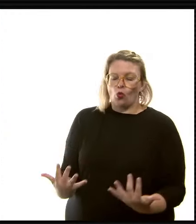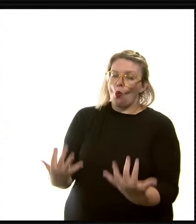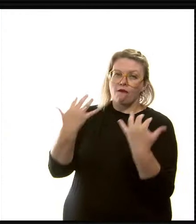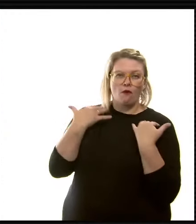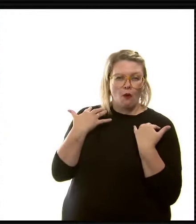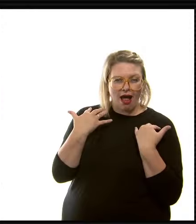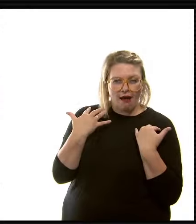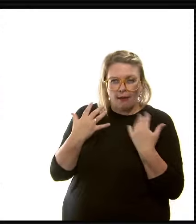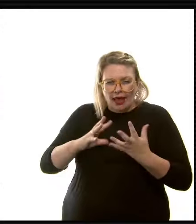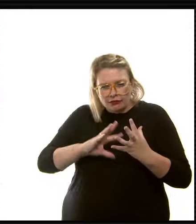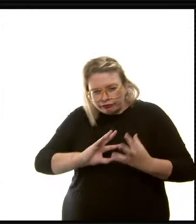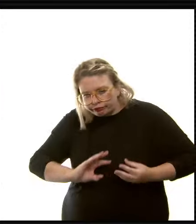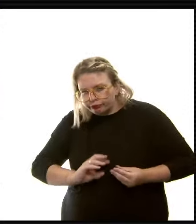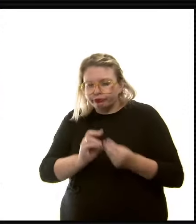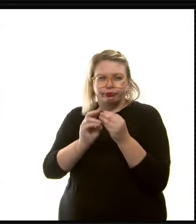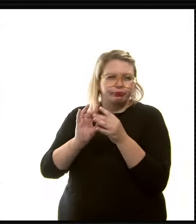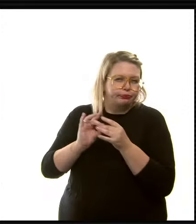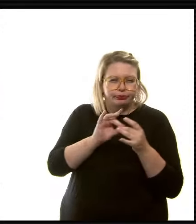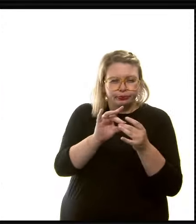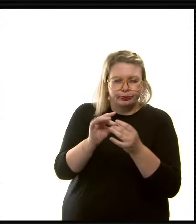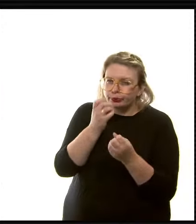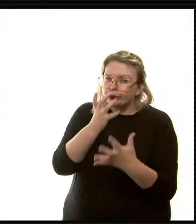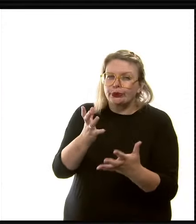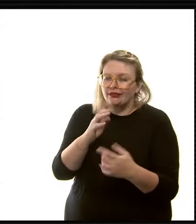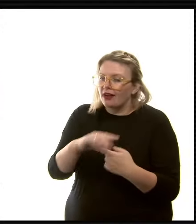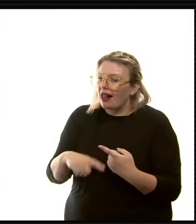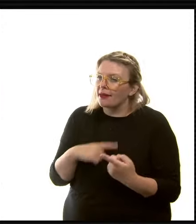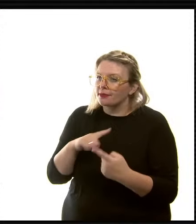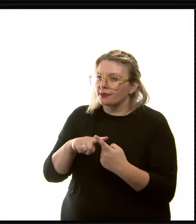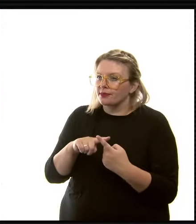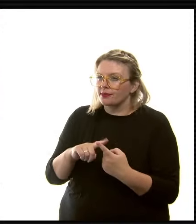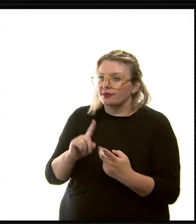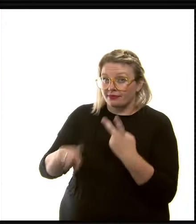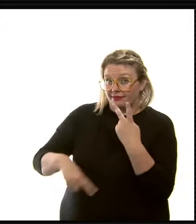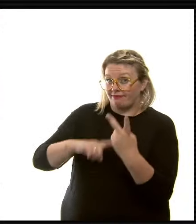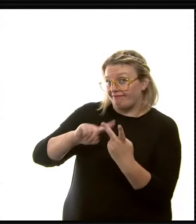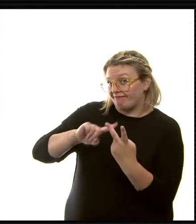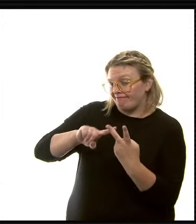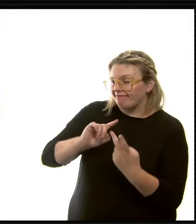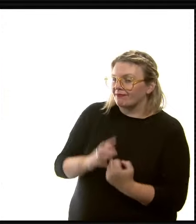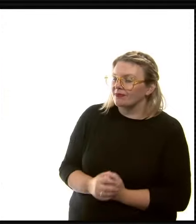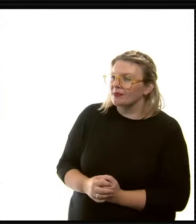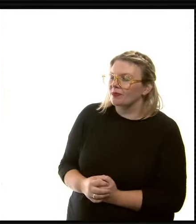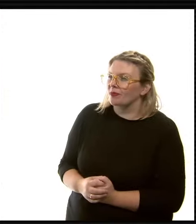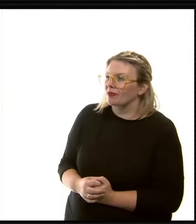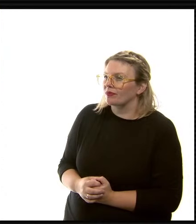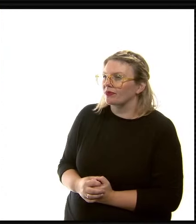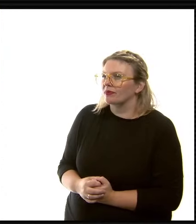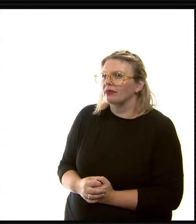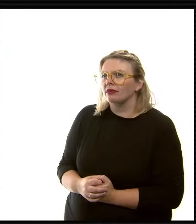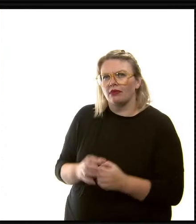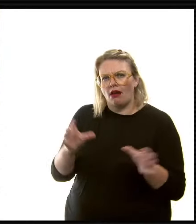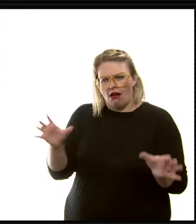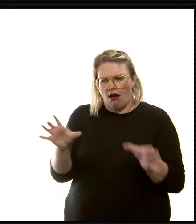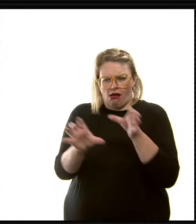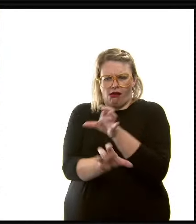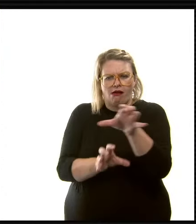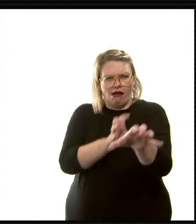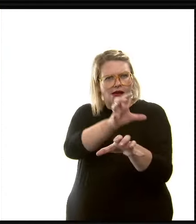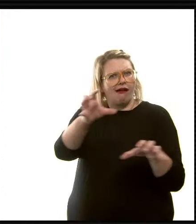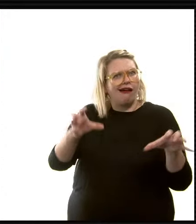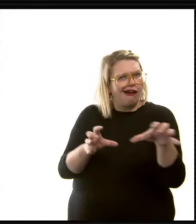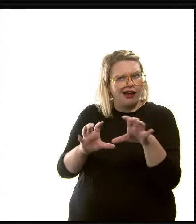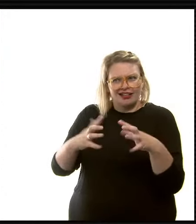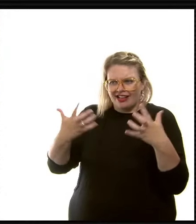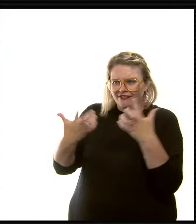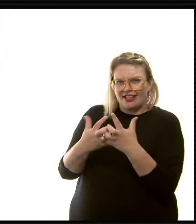still put it all together in creating this incredible Hogwarts castle. The second one is that you can actually rearrange things however you want to really